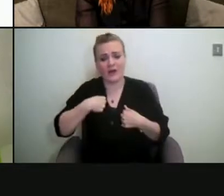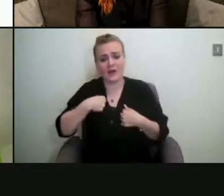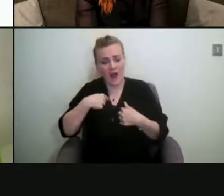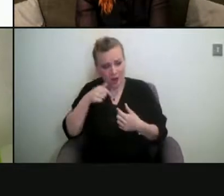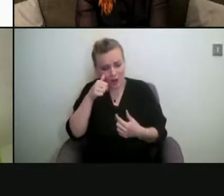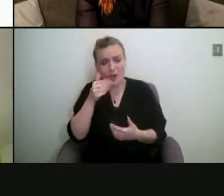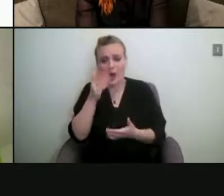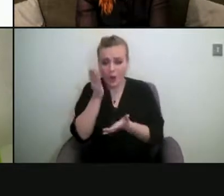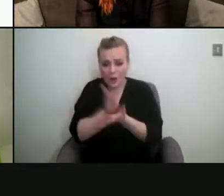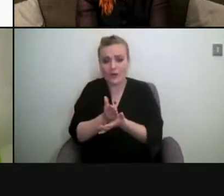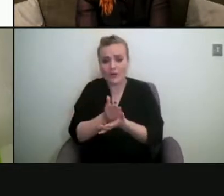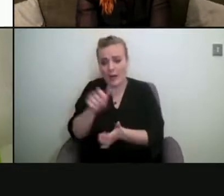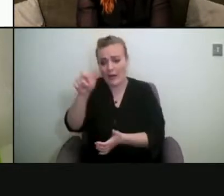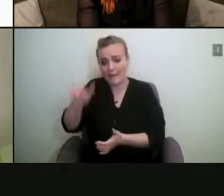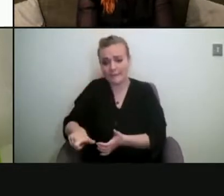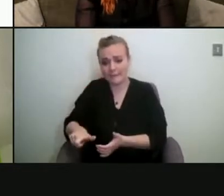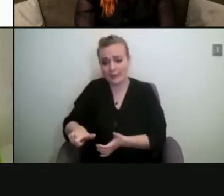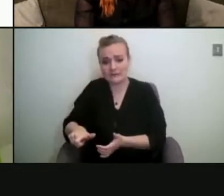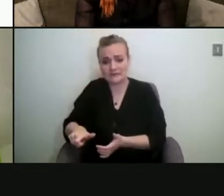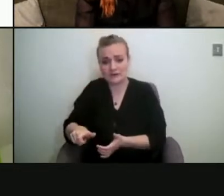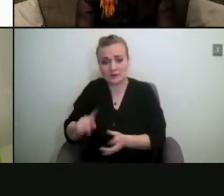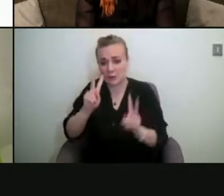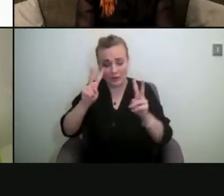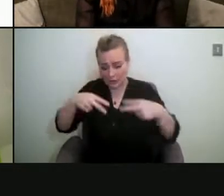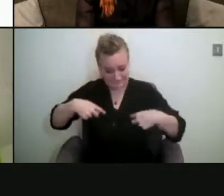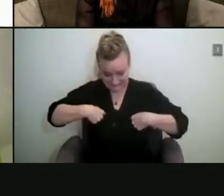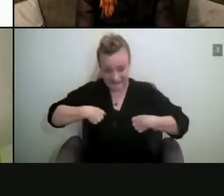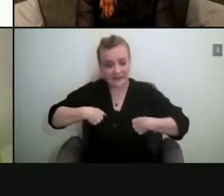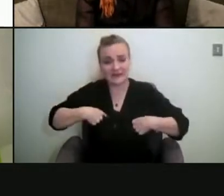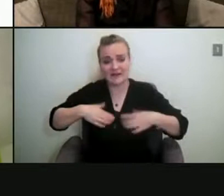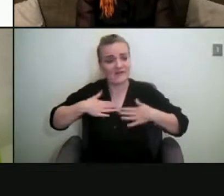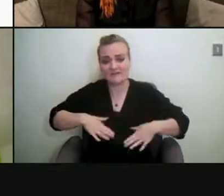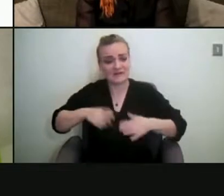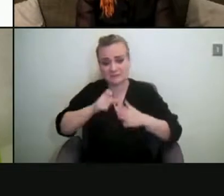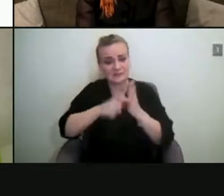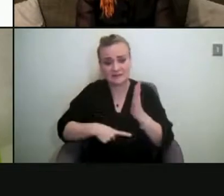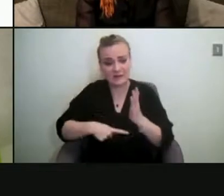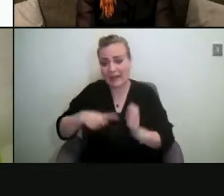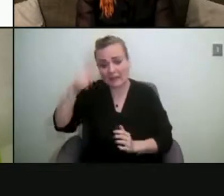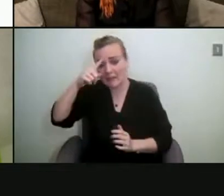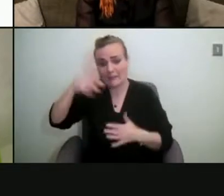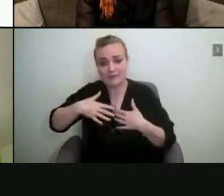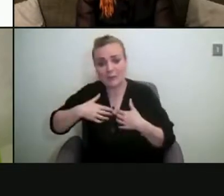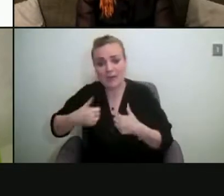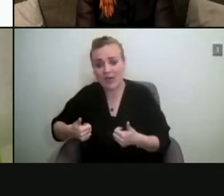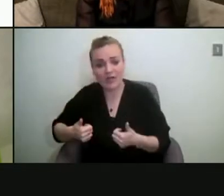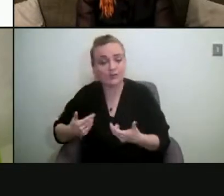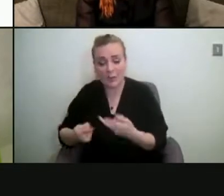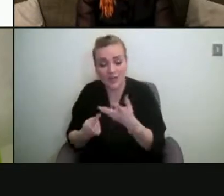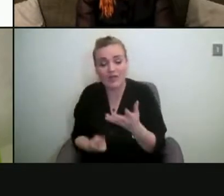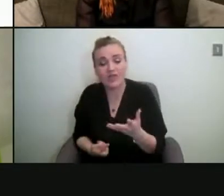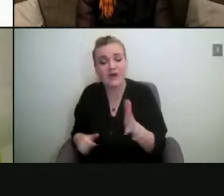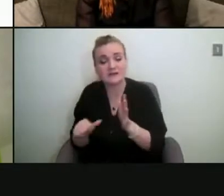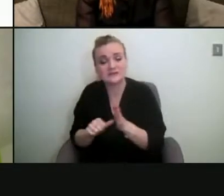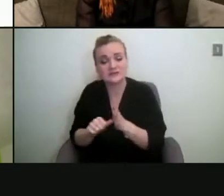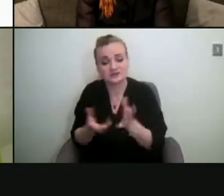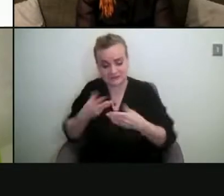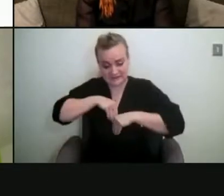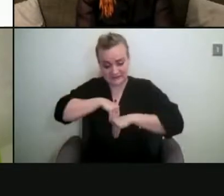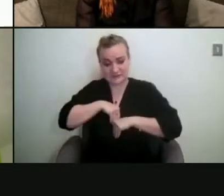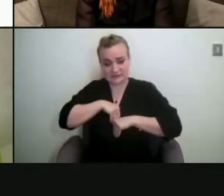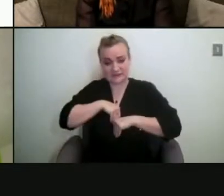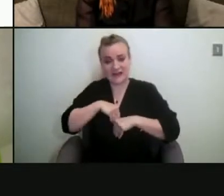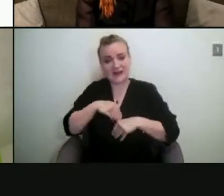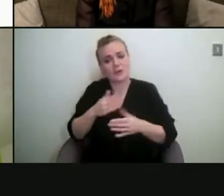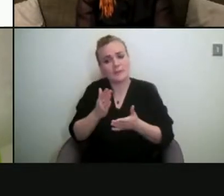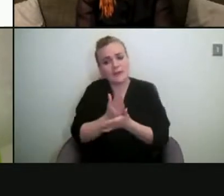exists with someone who has an invisible disability. I think it exists within all different accessible